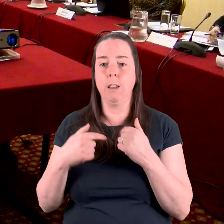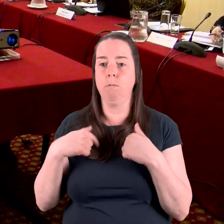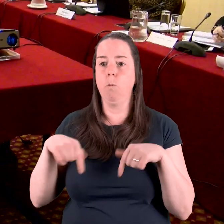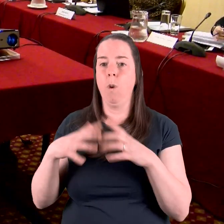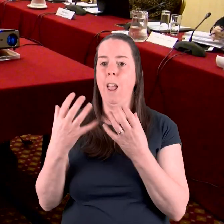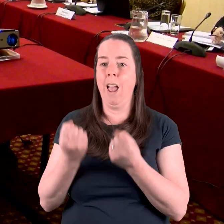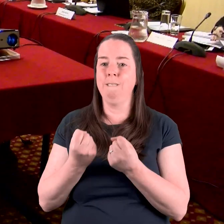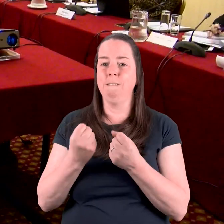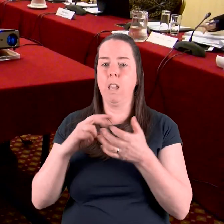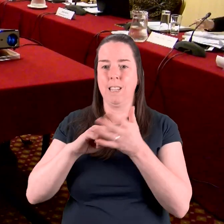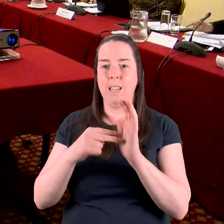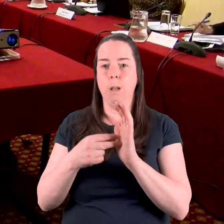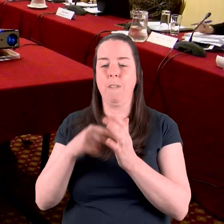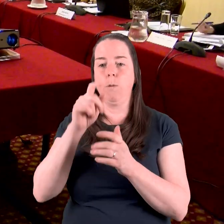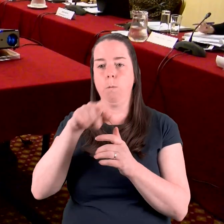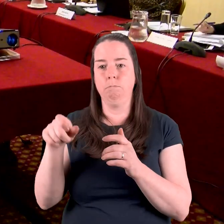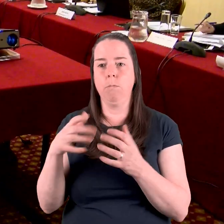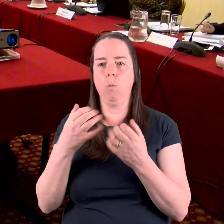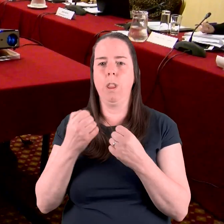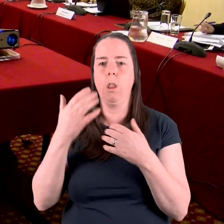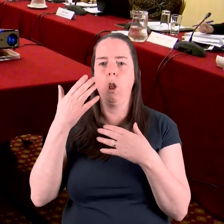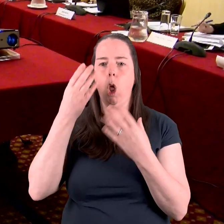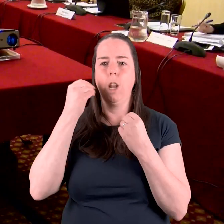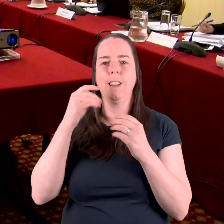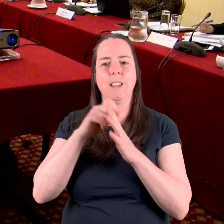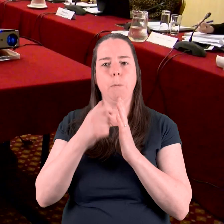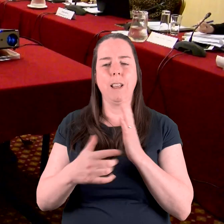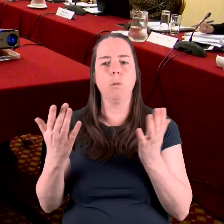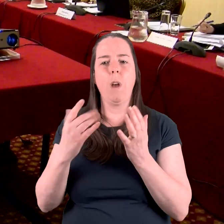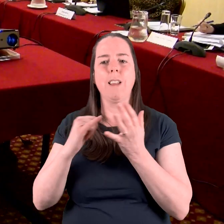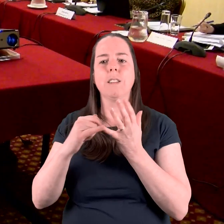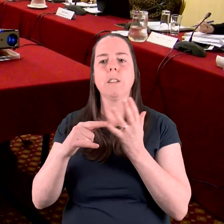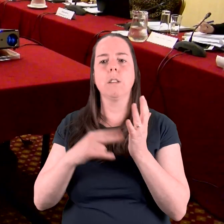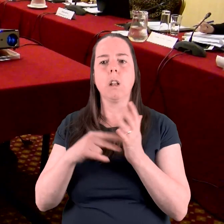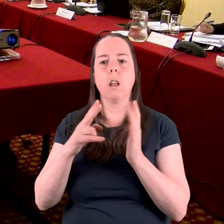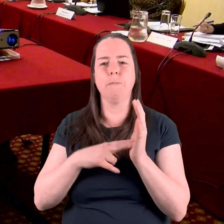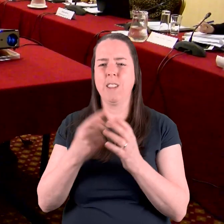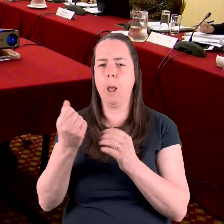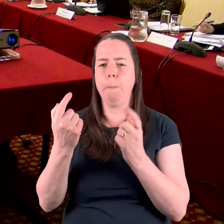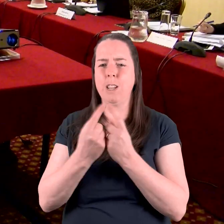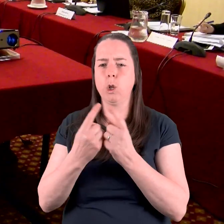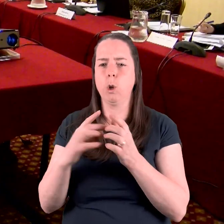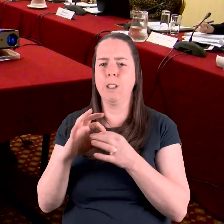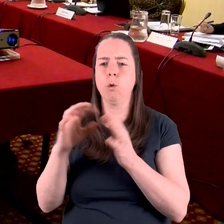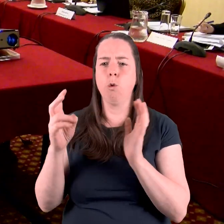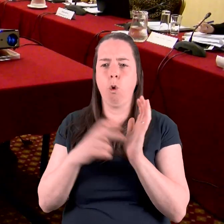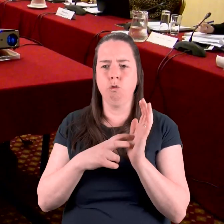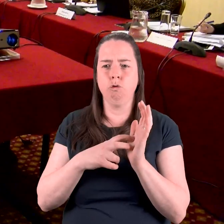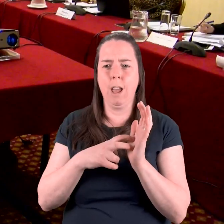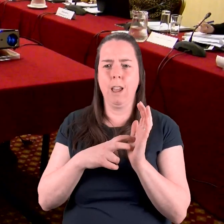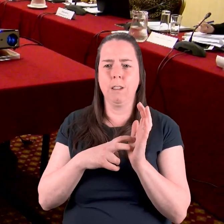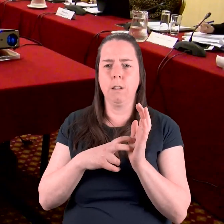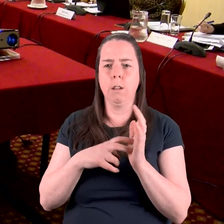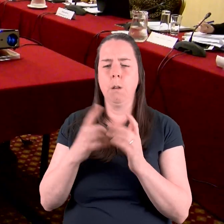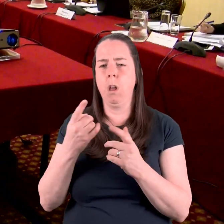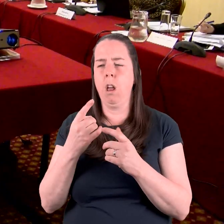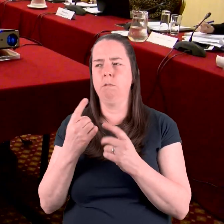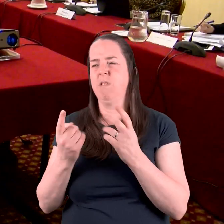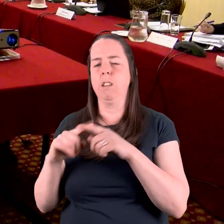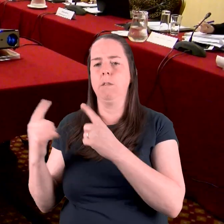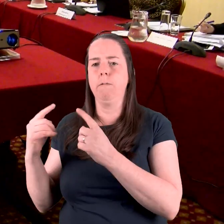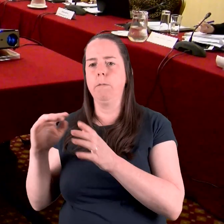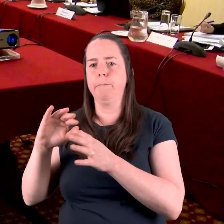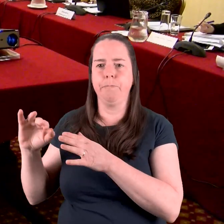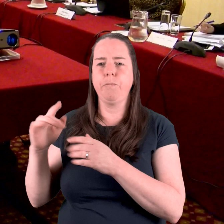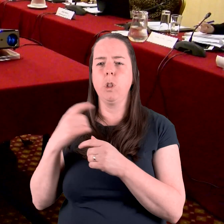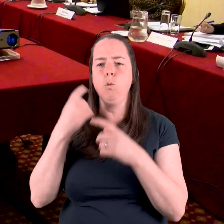patients with learning disability. So we have a scheme for sighted with learning disability in Sutton. There's some issue with the contract, but